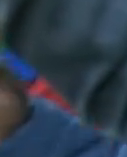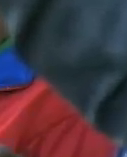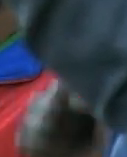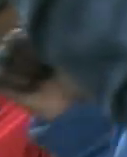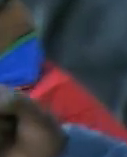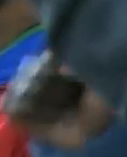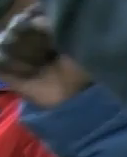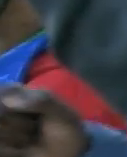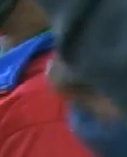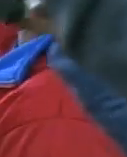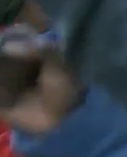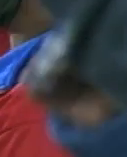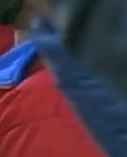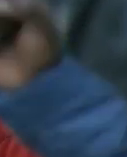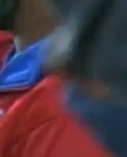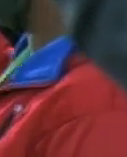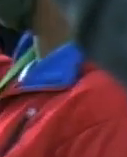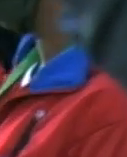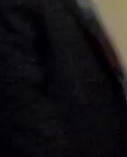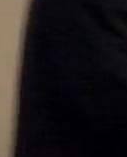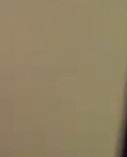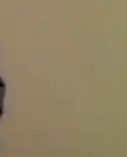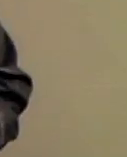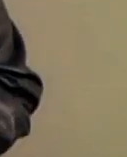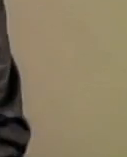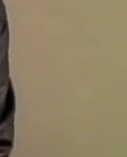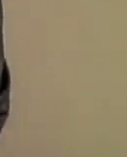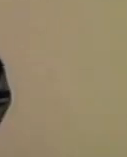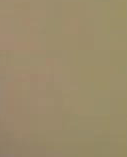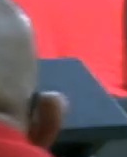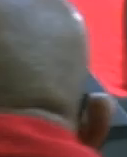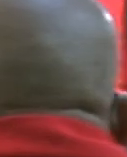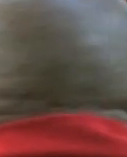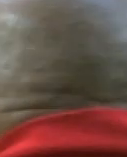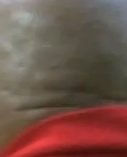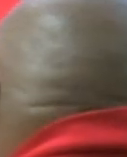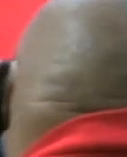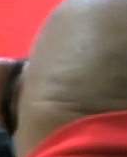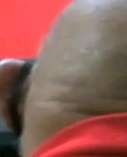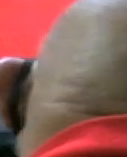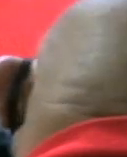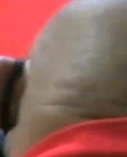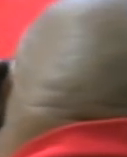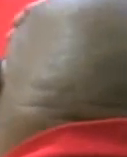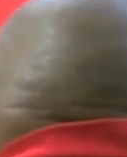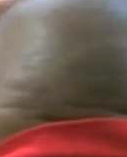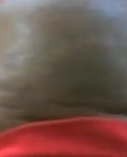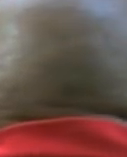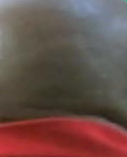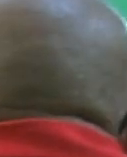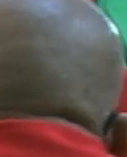deal without delay the challenges of housing, health education, and equitable